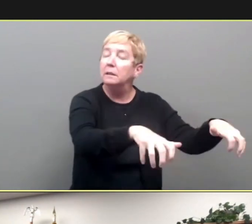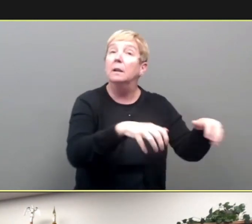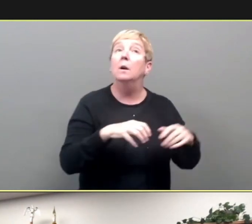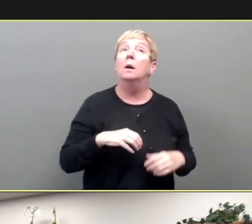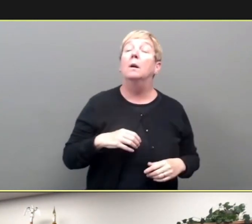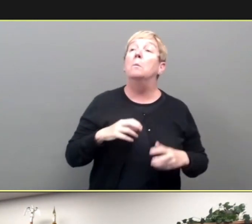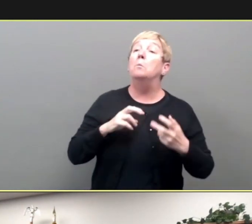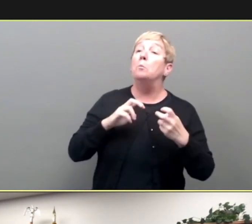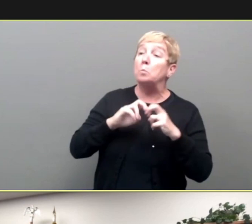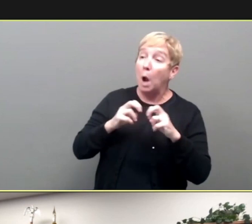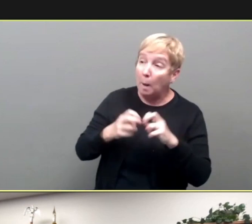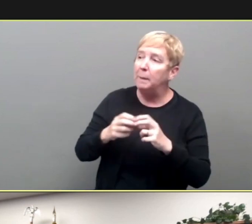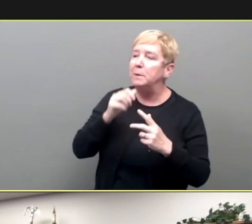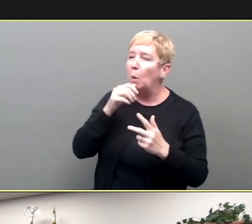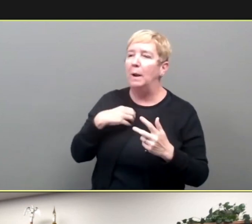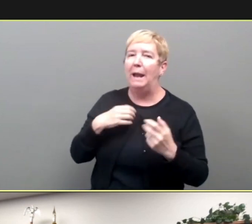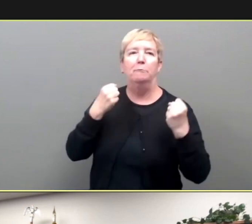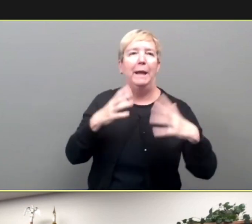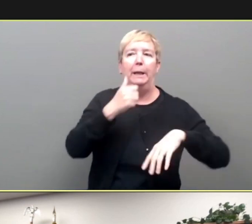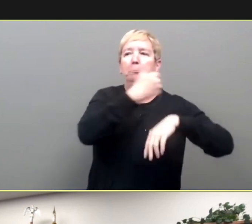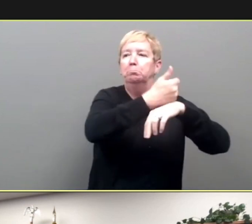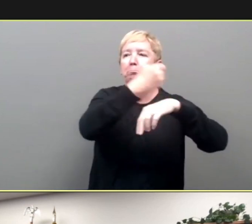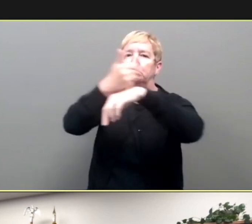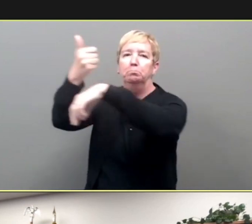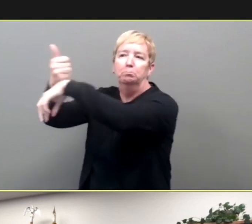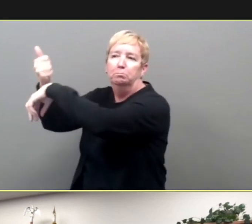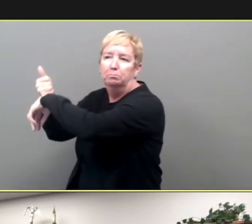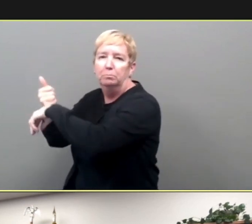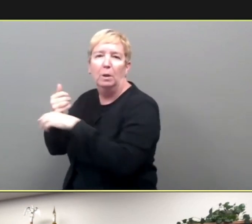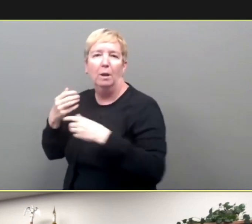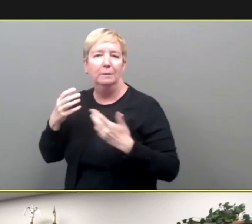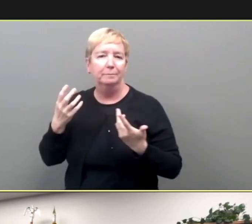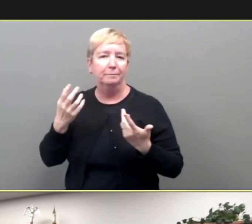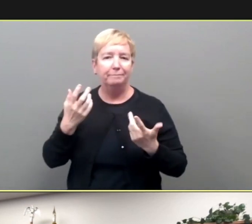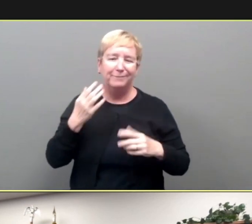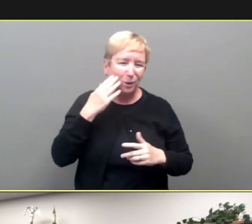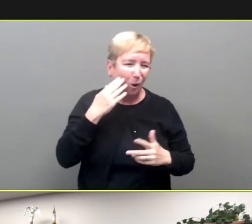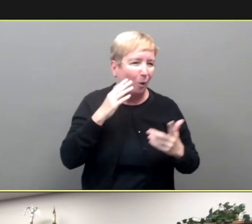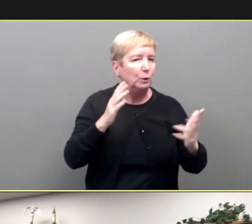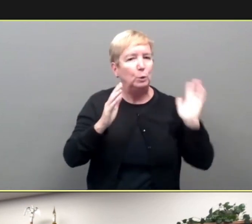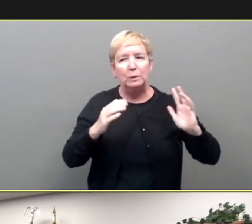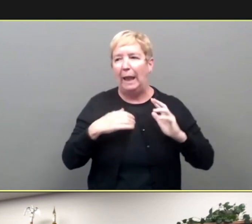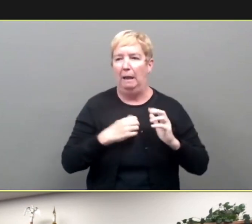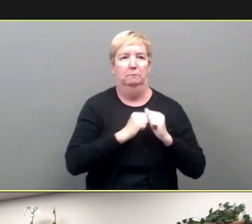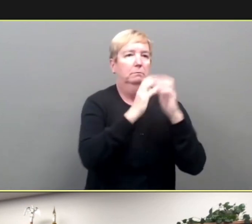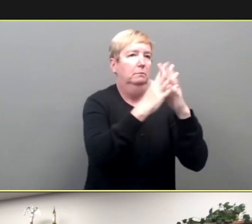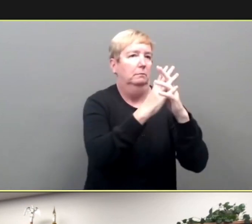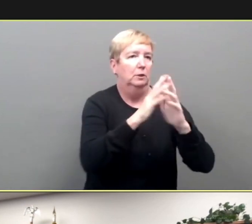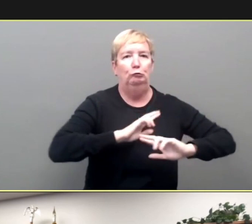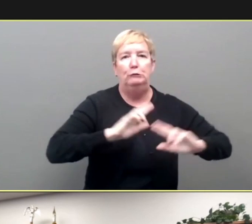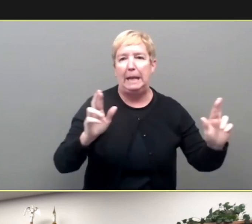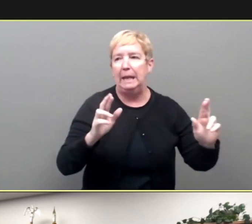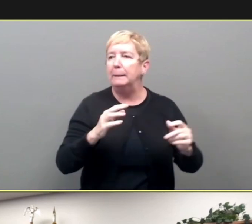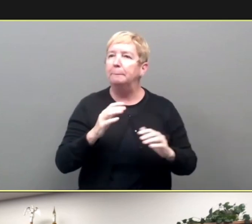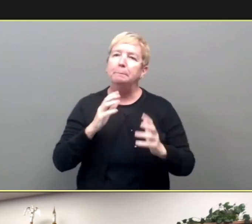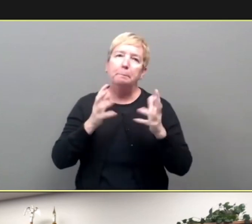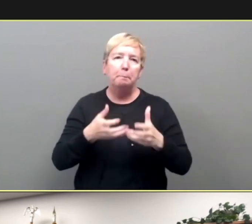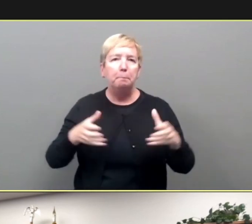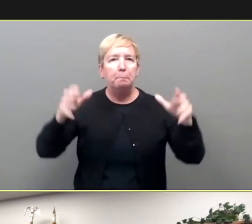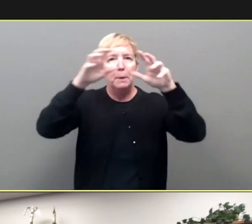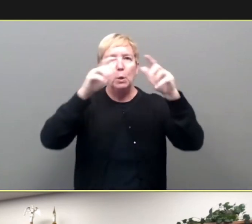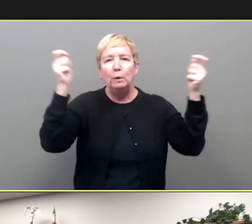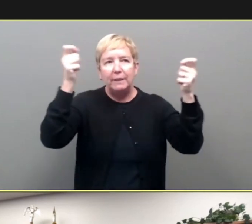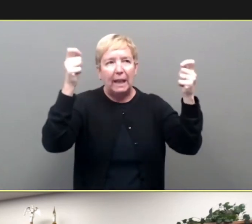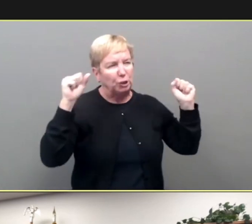get vaccinated in as we did initially. A lot of the mass vaccination sites now, like there's Balloon Fiesta and there's conferences